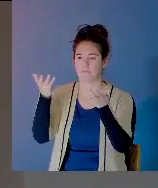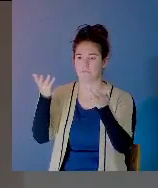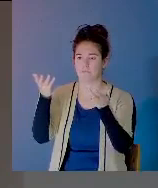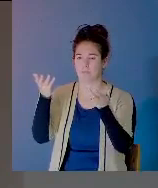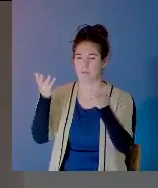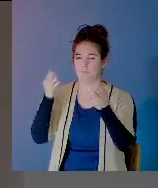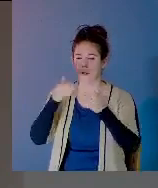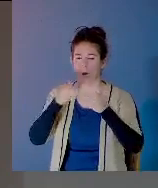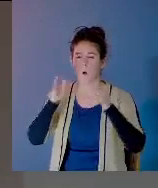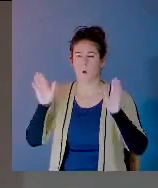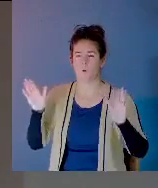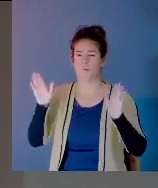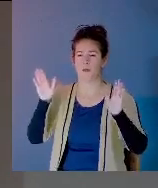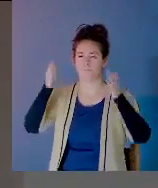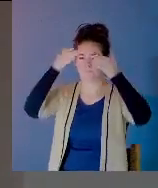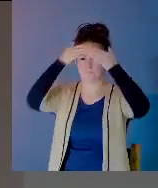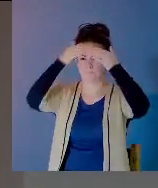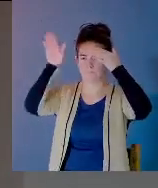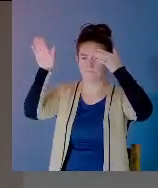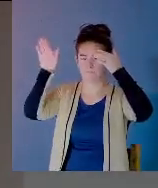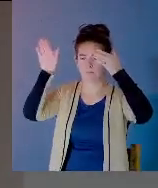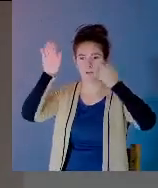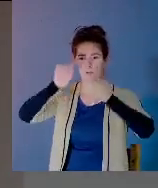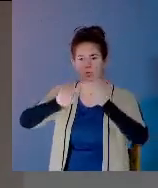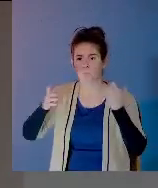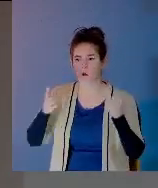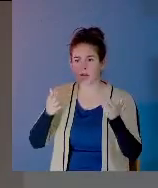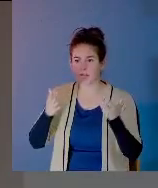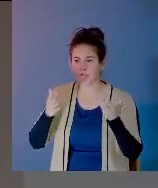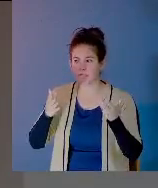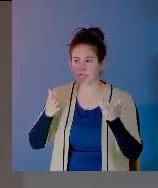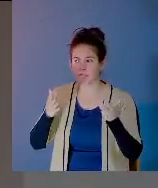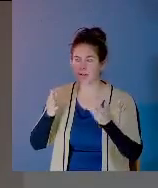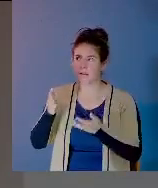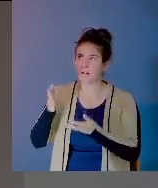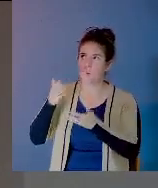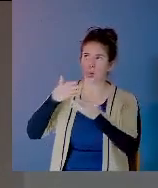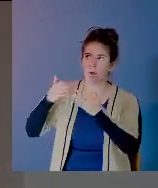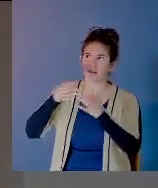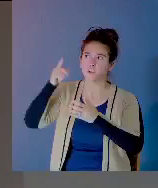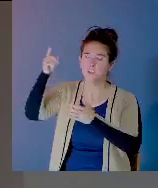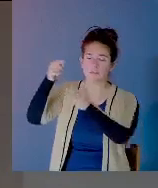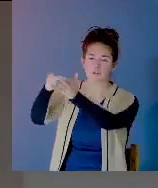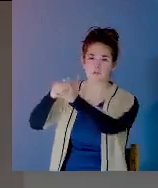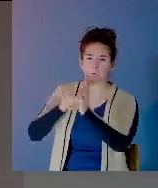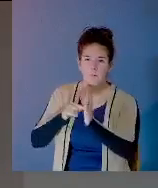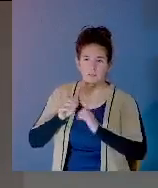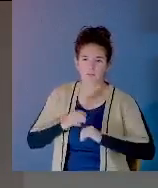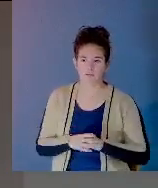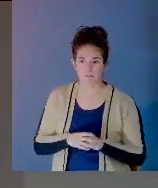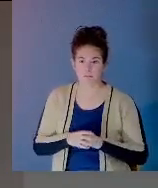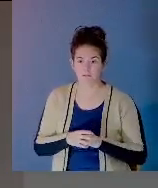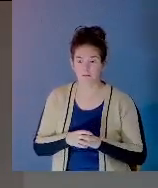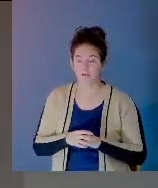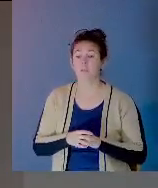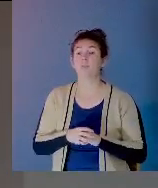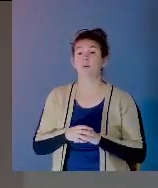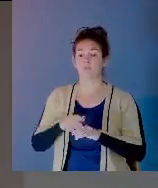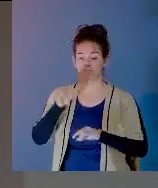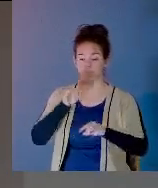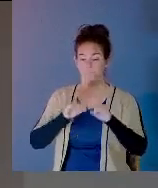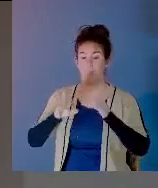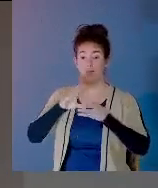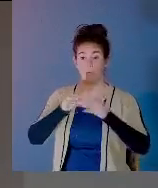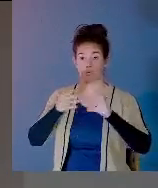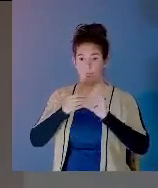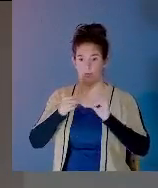and realize what it is that God desires to reveal to us. And as these priests made their way into the